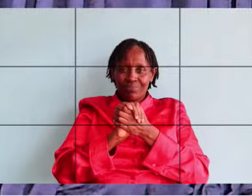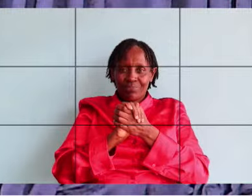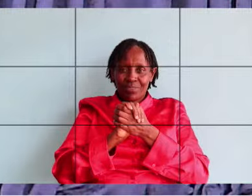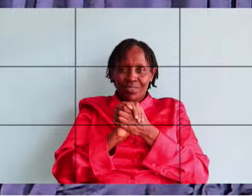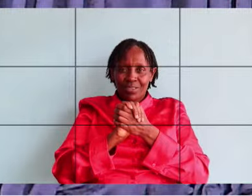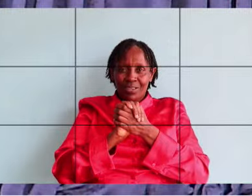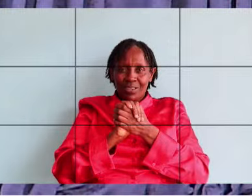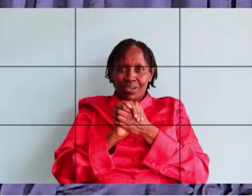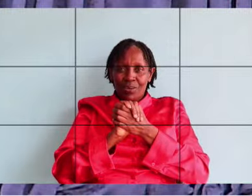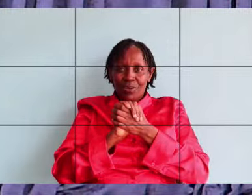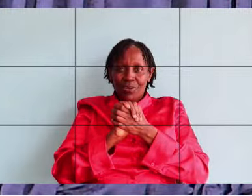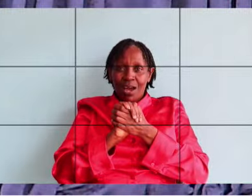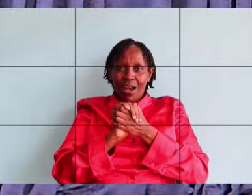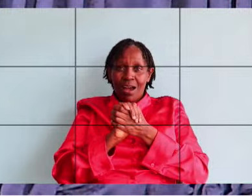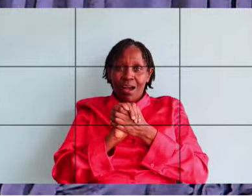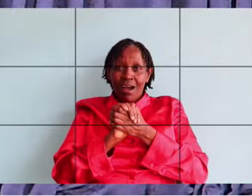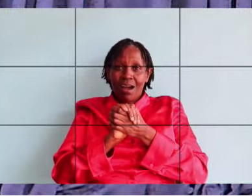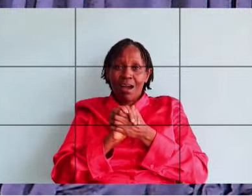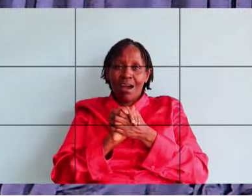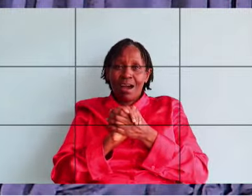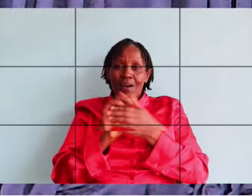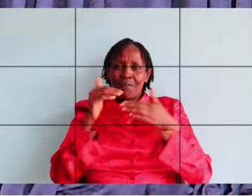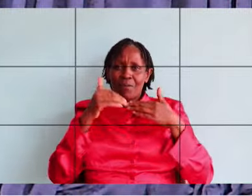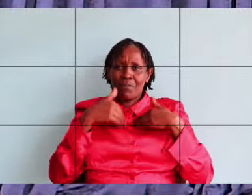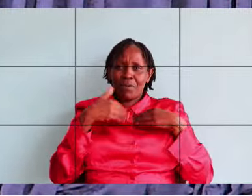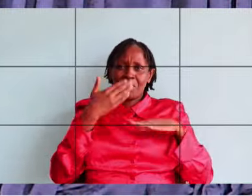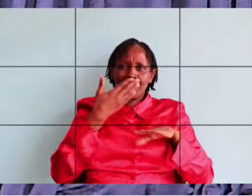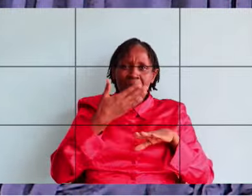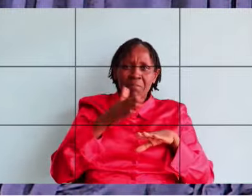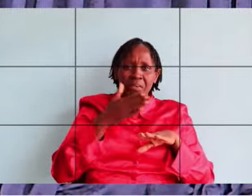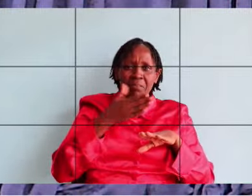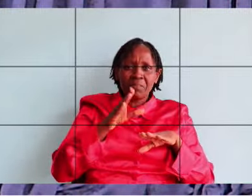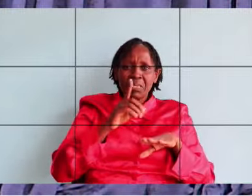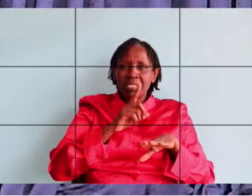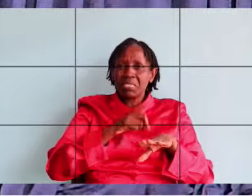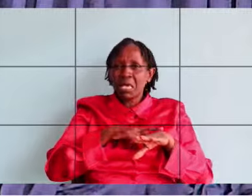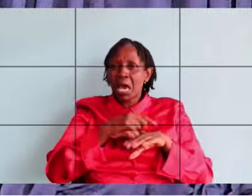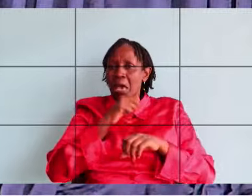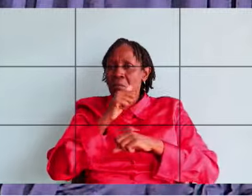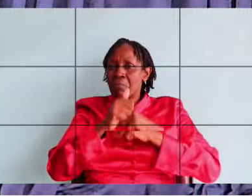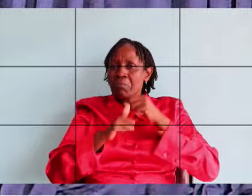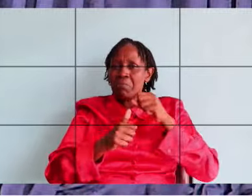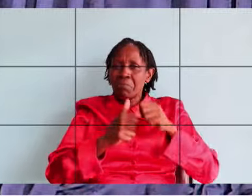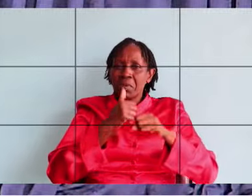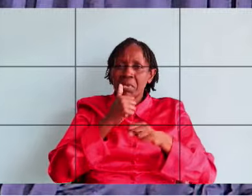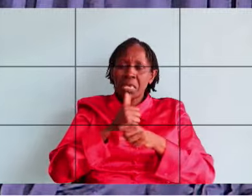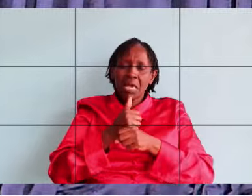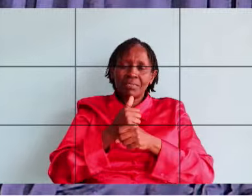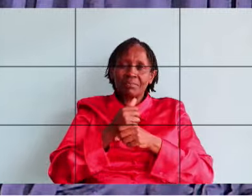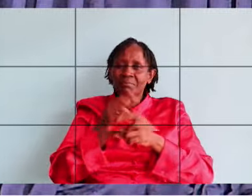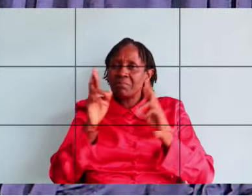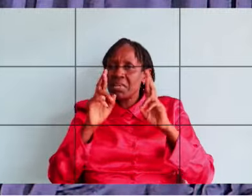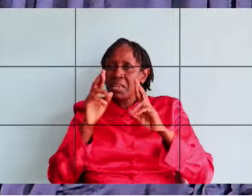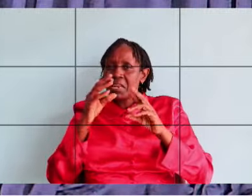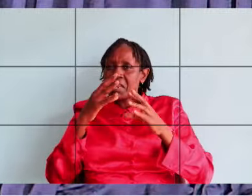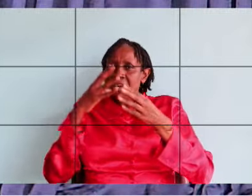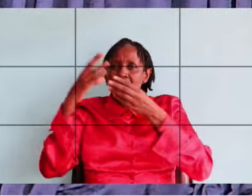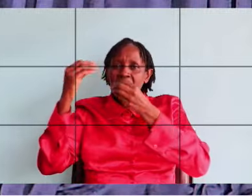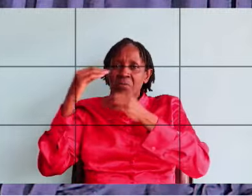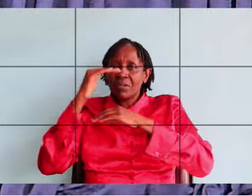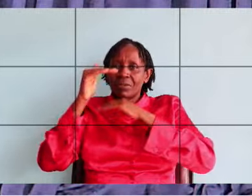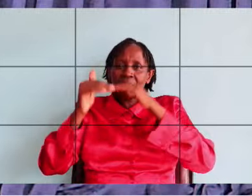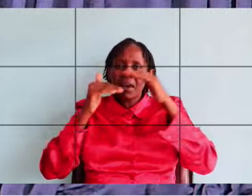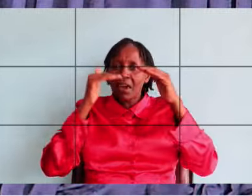to just while away our time, pass through the years. Yes, nice Christian, going to heaven and all that, but we'll not be able to